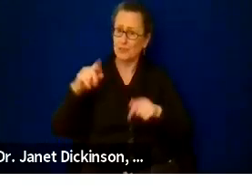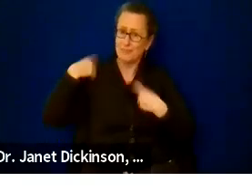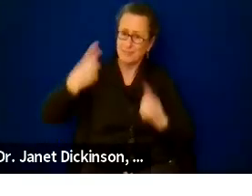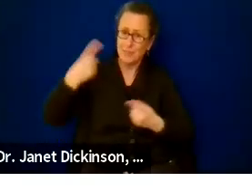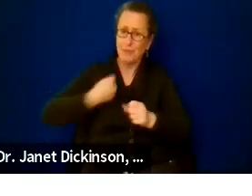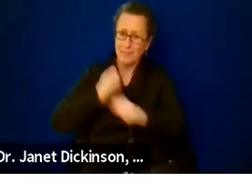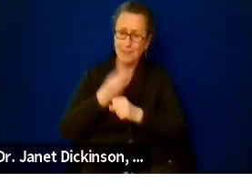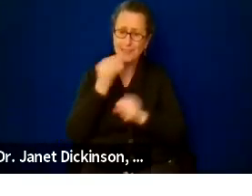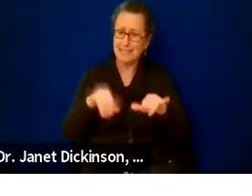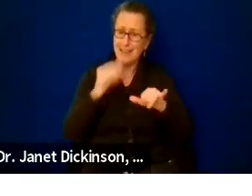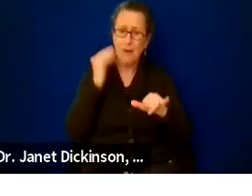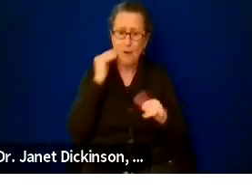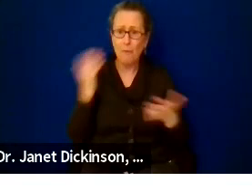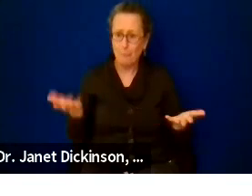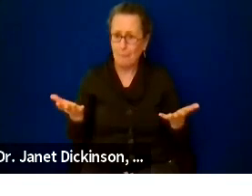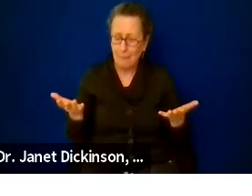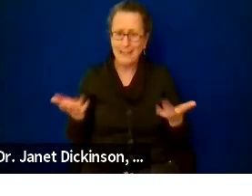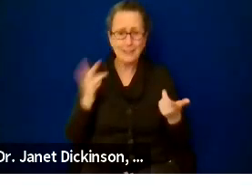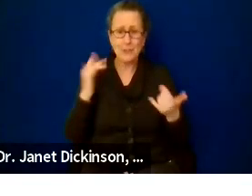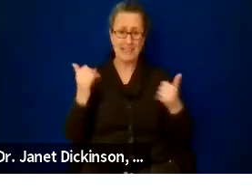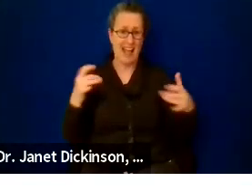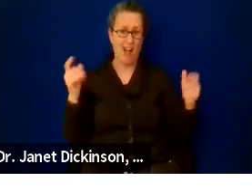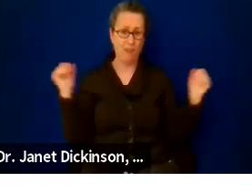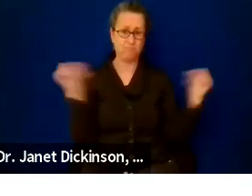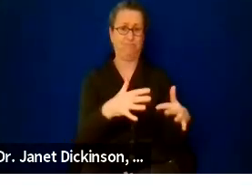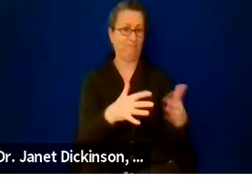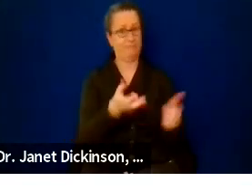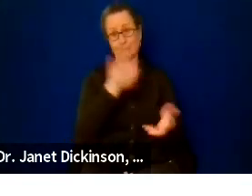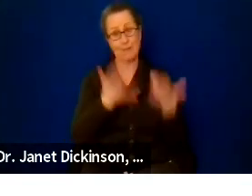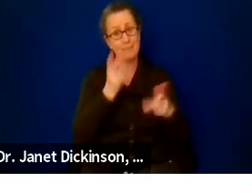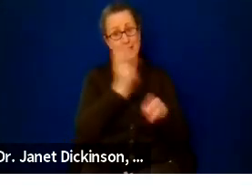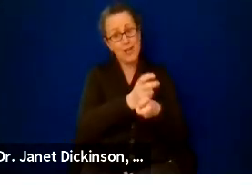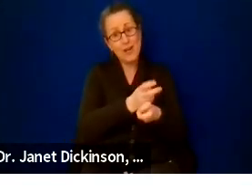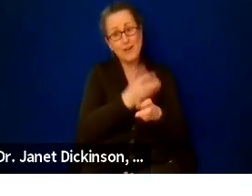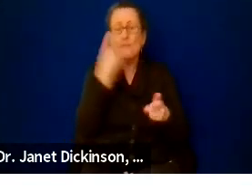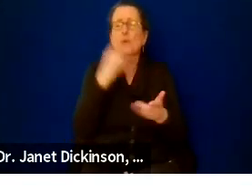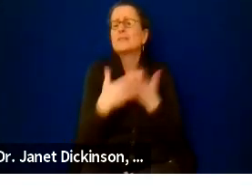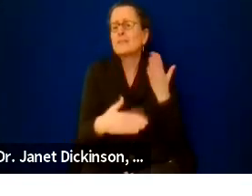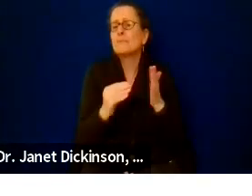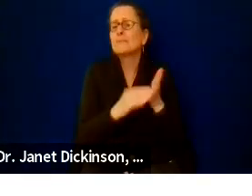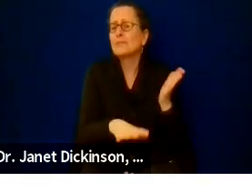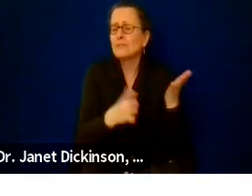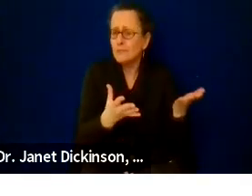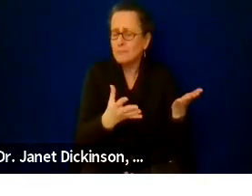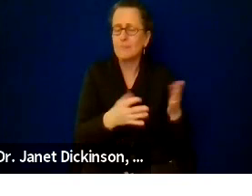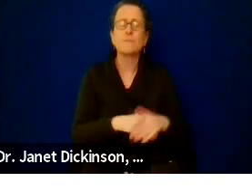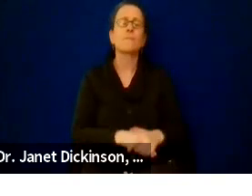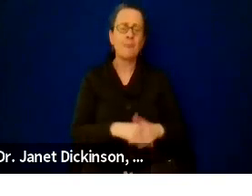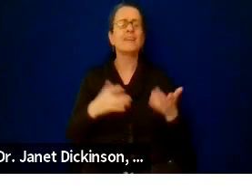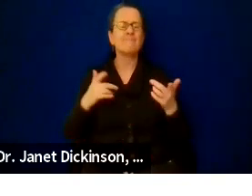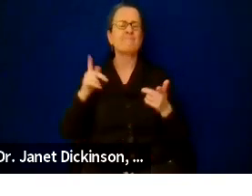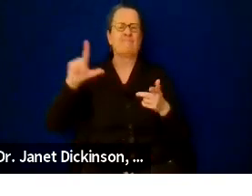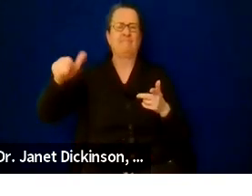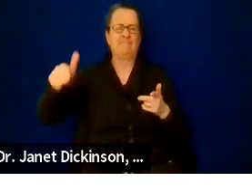we need to keep around physical distancing in place. So, and a little later on in the presentation, I'll show you some of the things